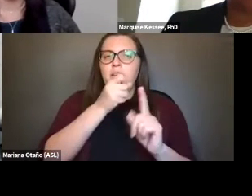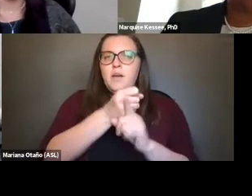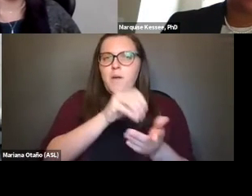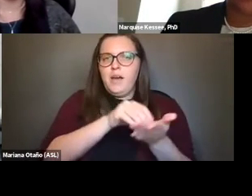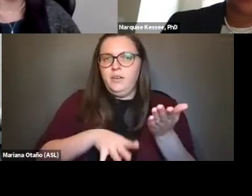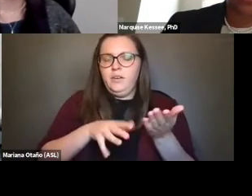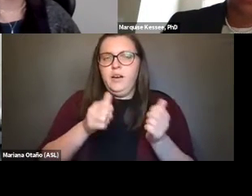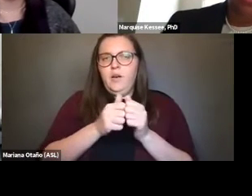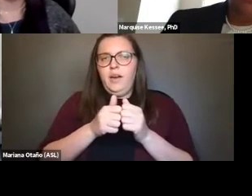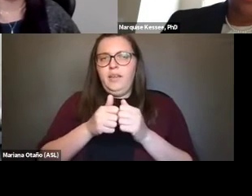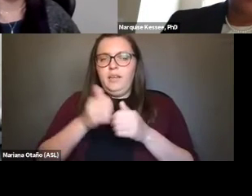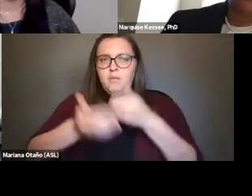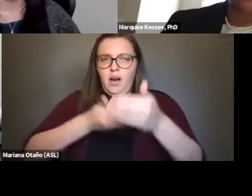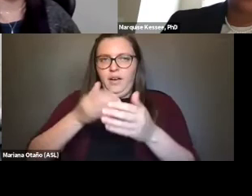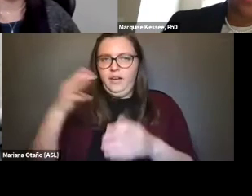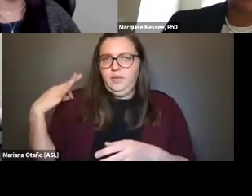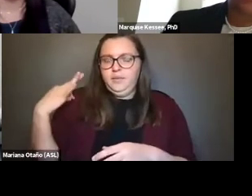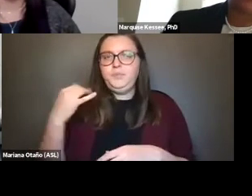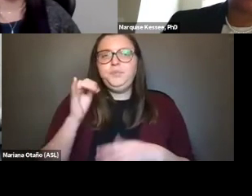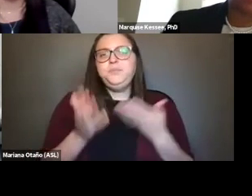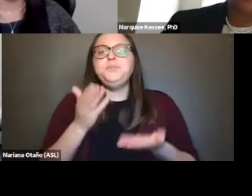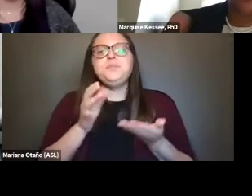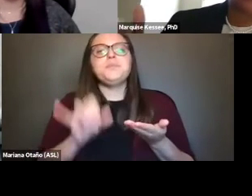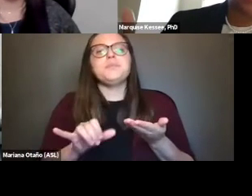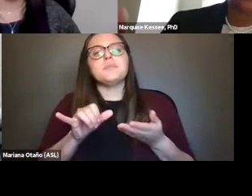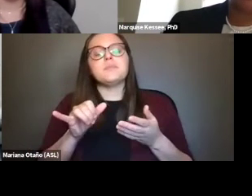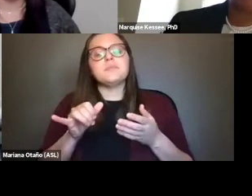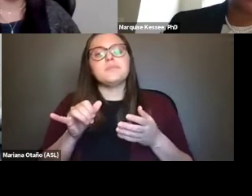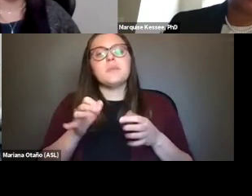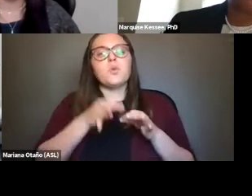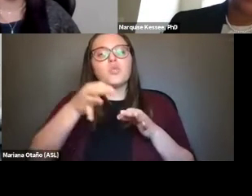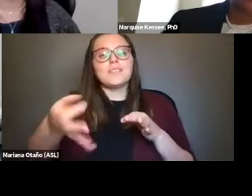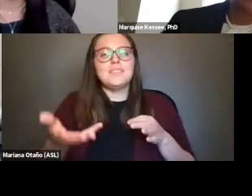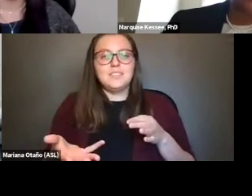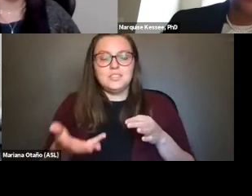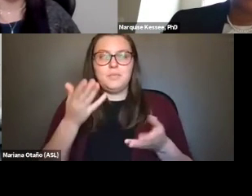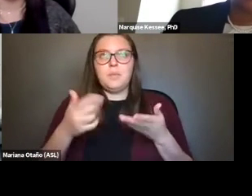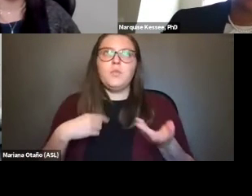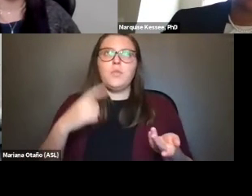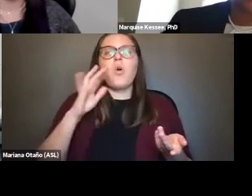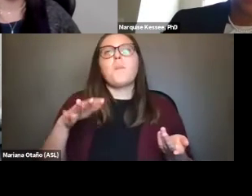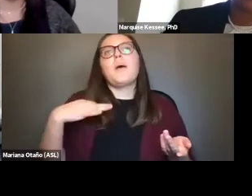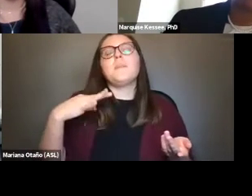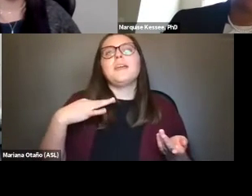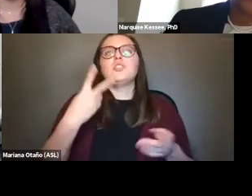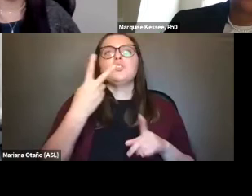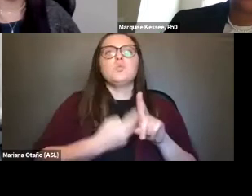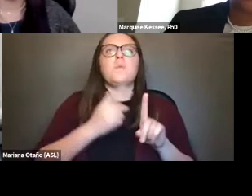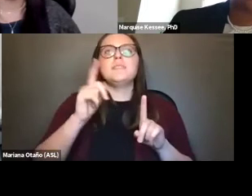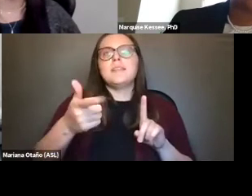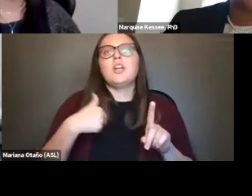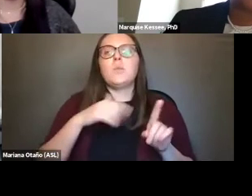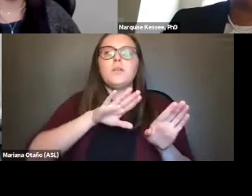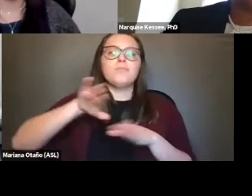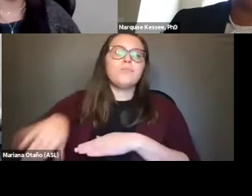maybe procrastination. We look at that application, okay, well, my deadline is 2 months off, and then we kind of put it to the side. We wait to get